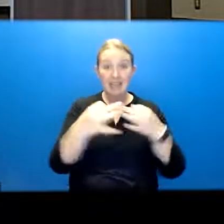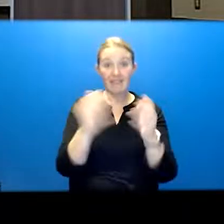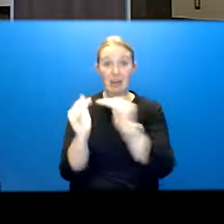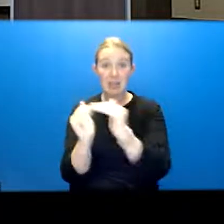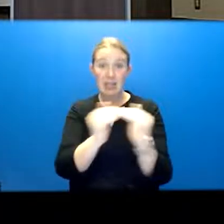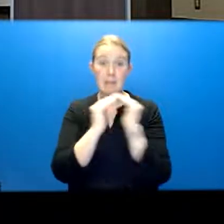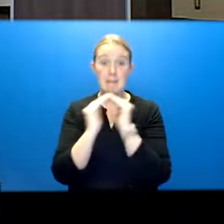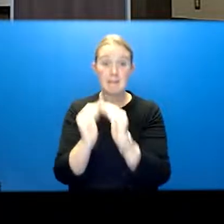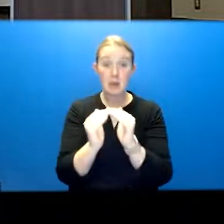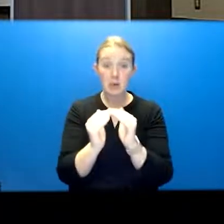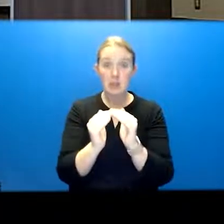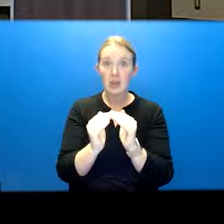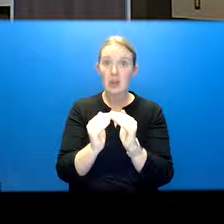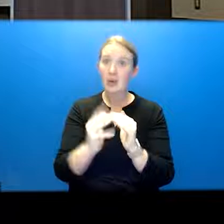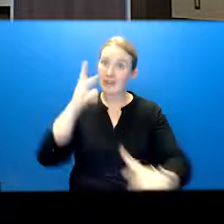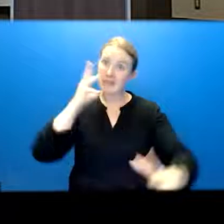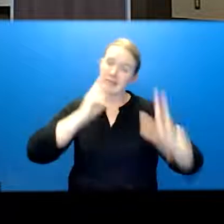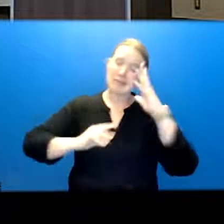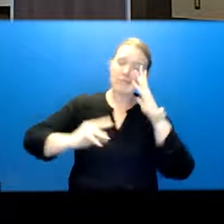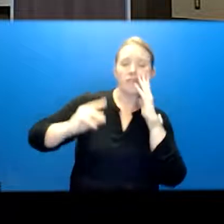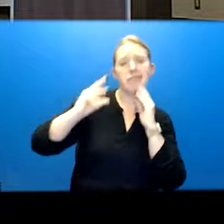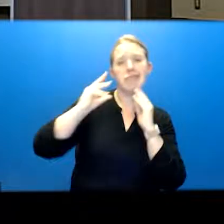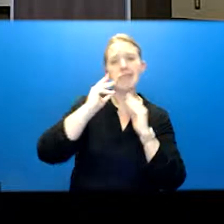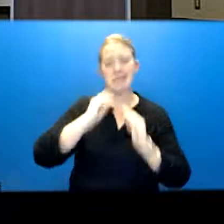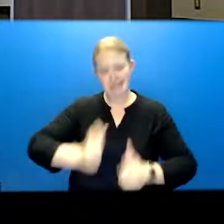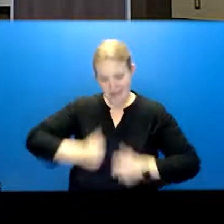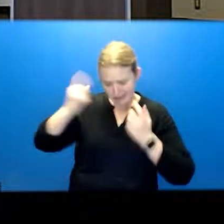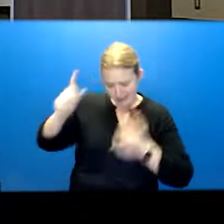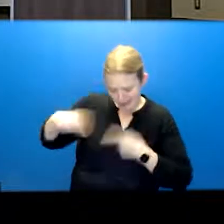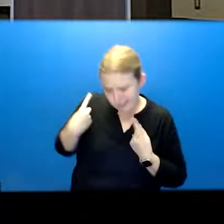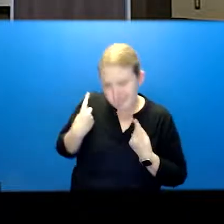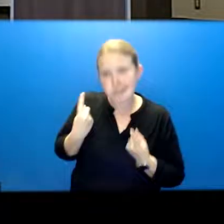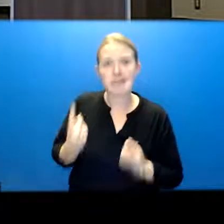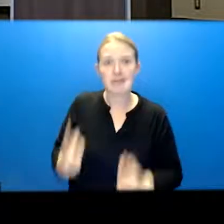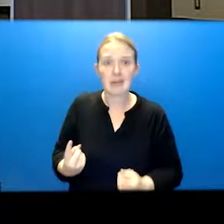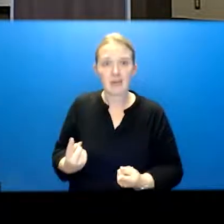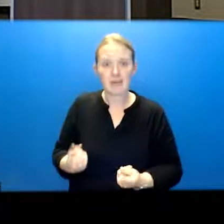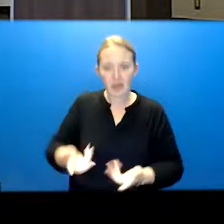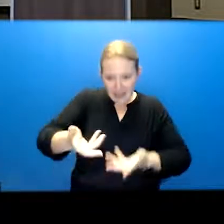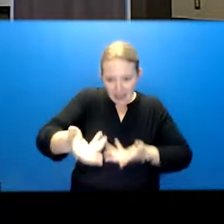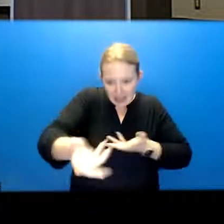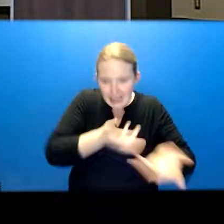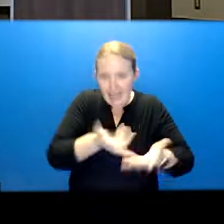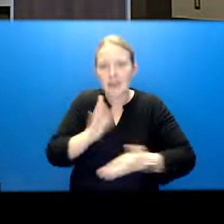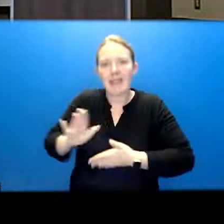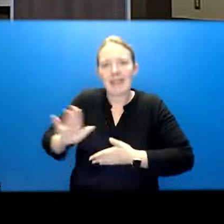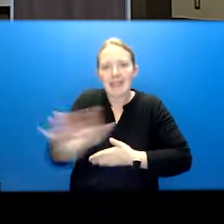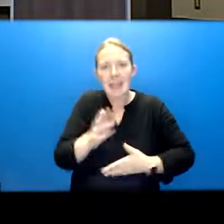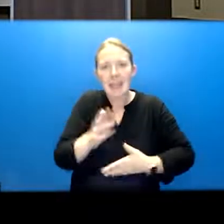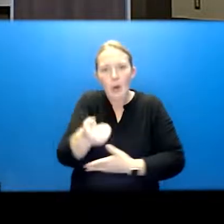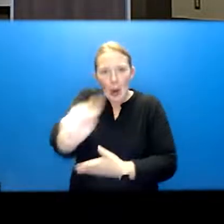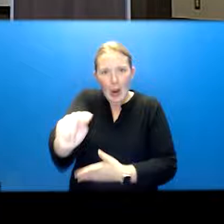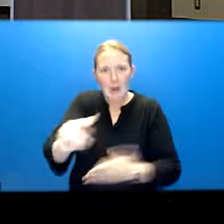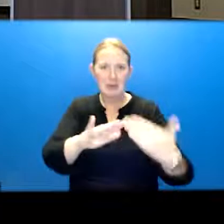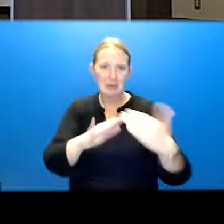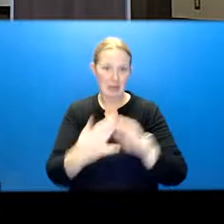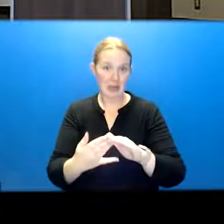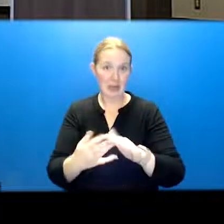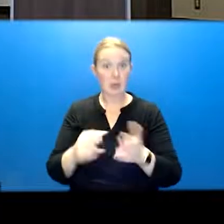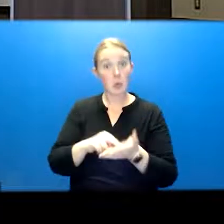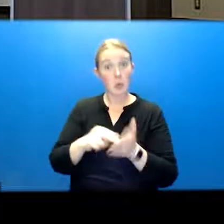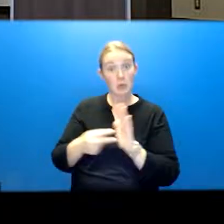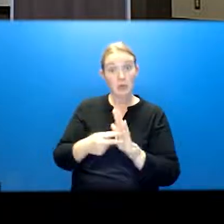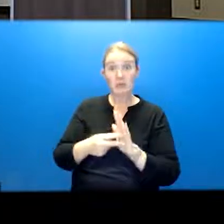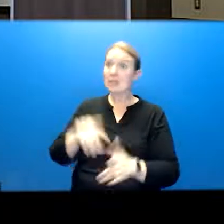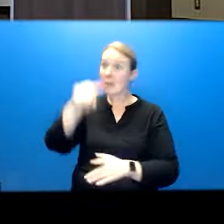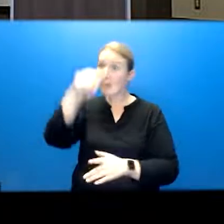lived experience to engage within a community that they are most familiar with. So a lot of engagement with Black